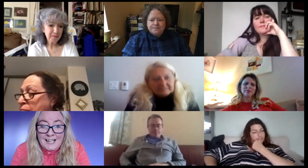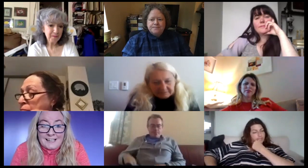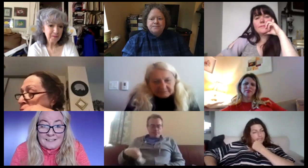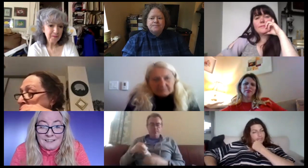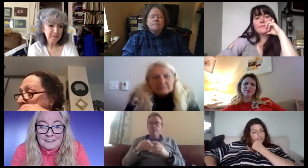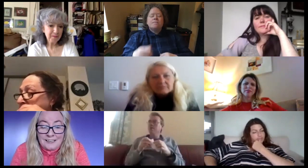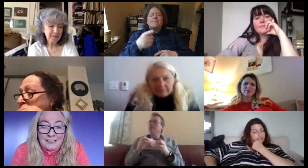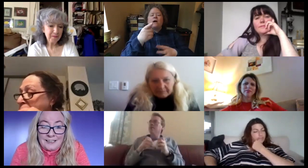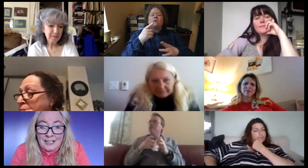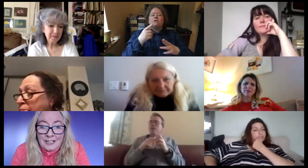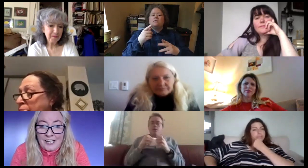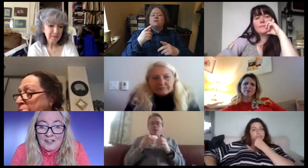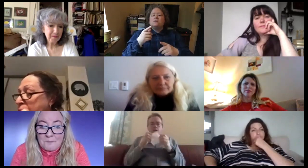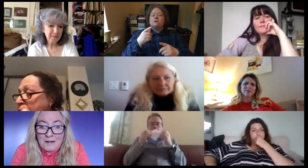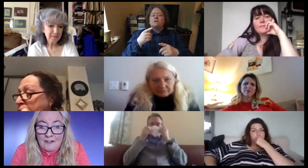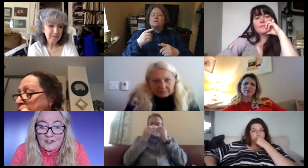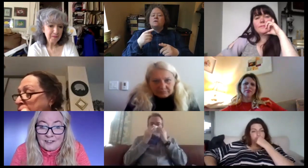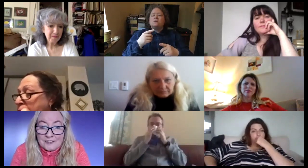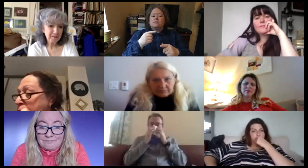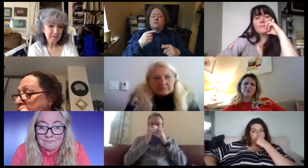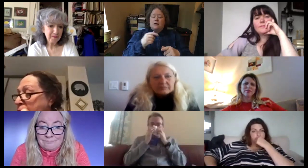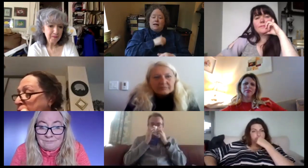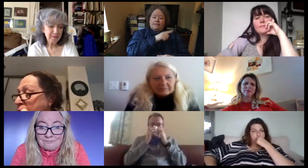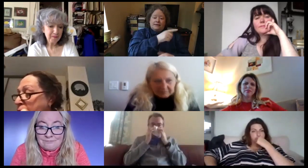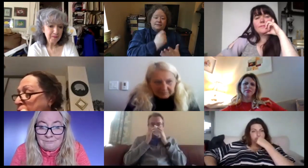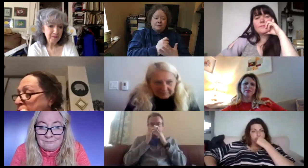Looking at arranged marriages.